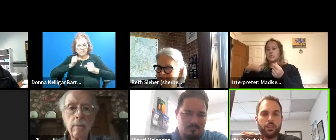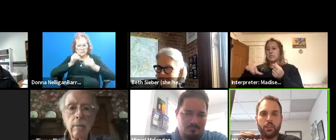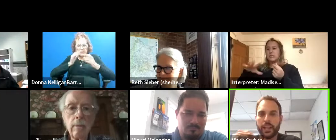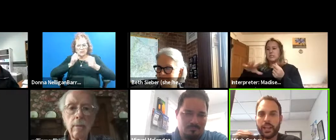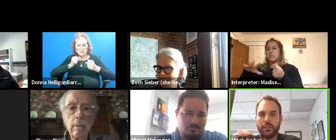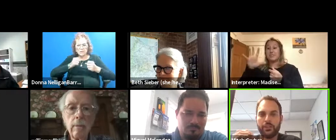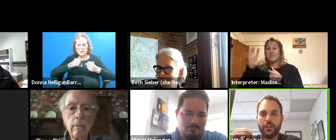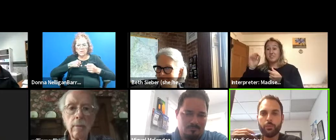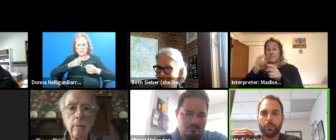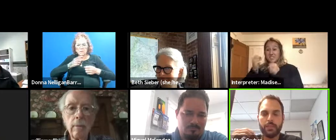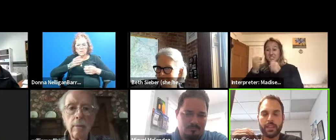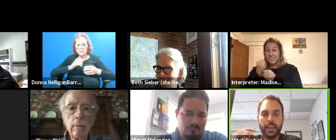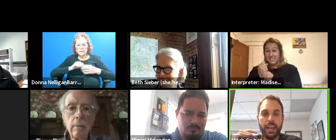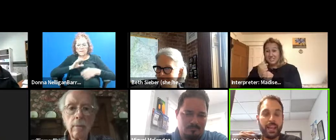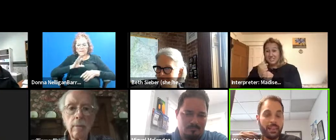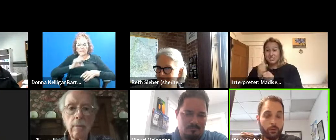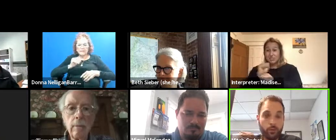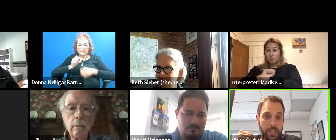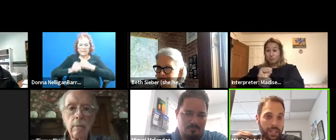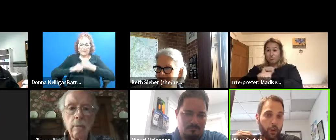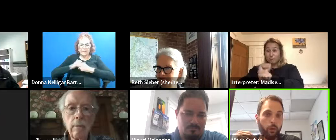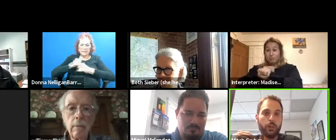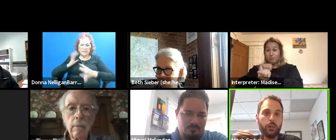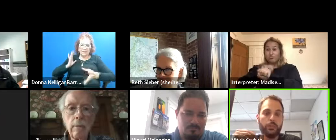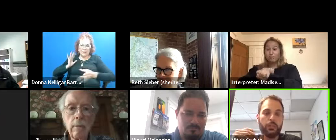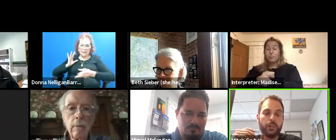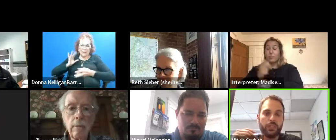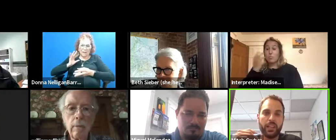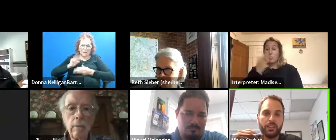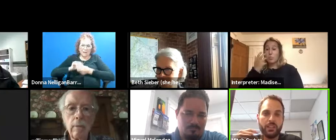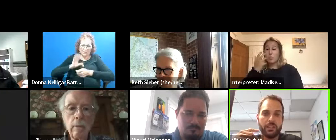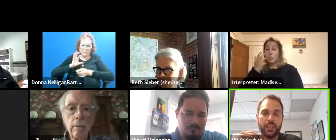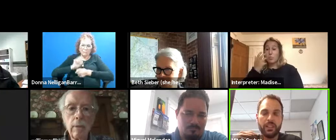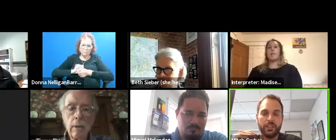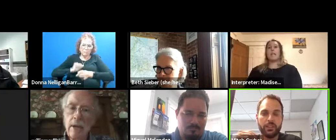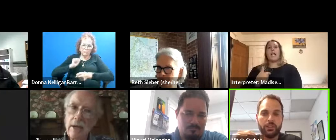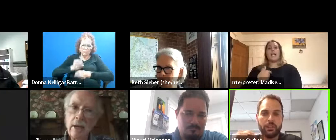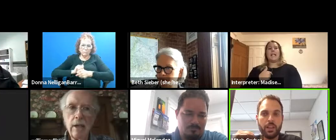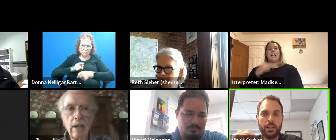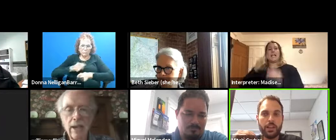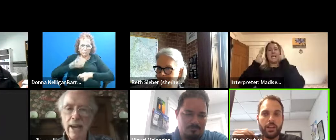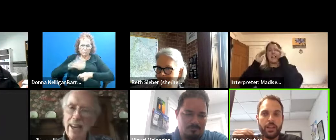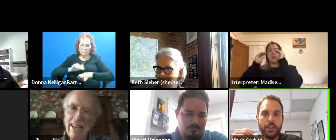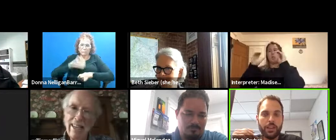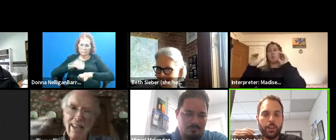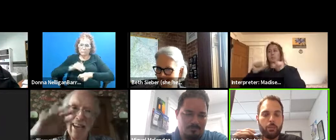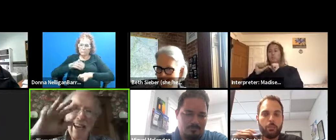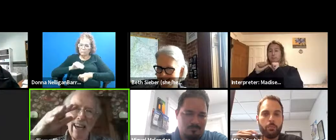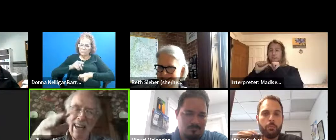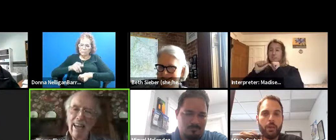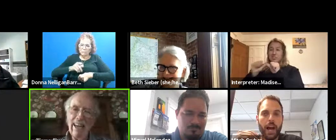this thing has your fingerprints on it. And I really hope you do it for a 6th in 10 years. Yeah.